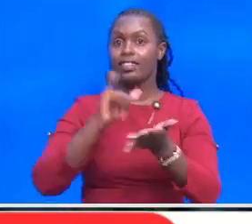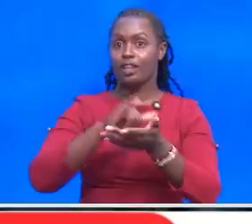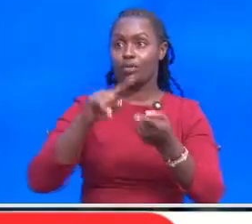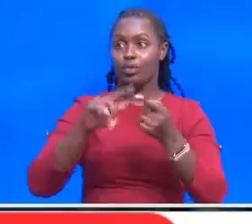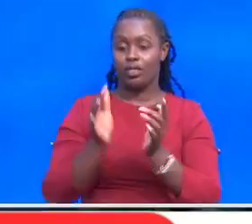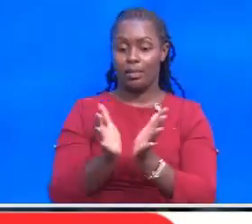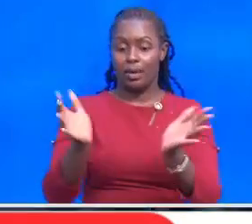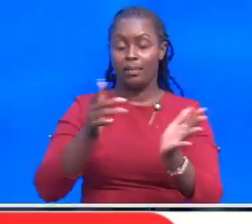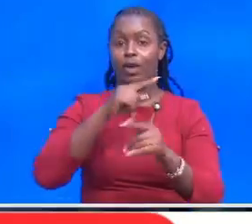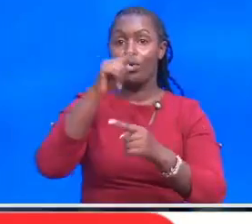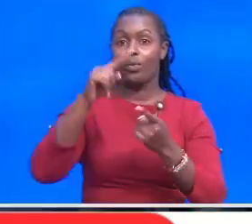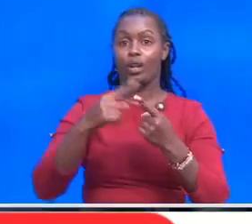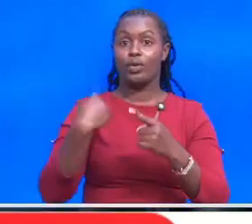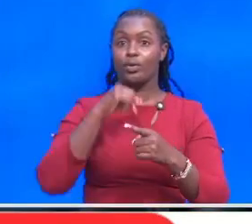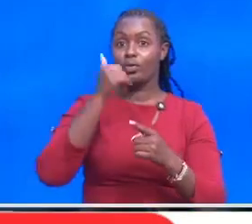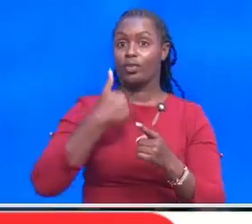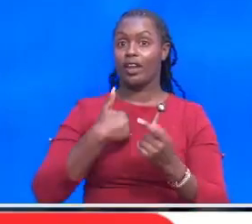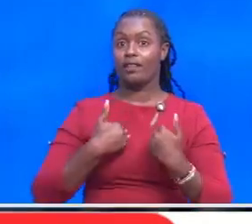are,